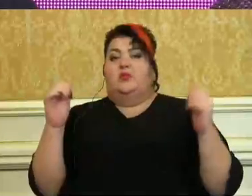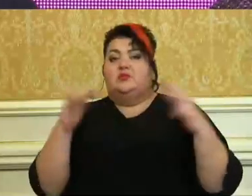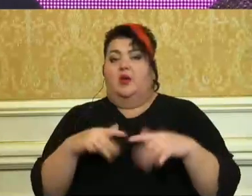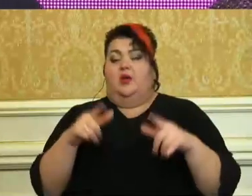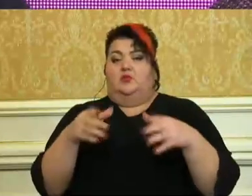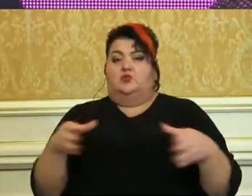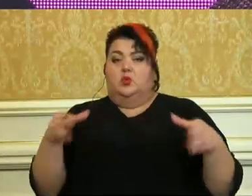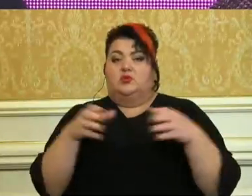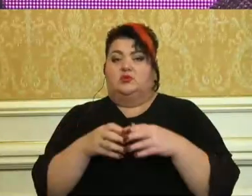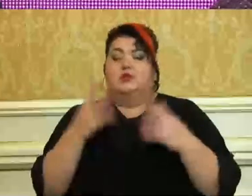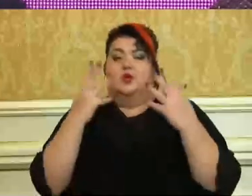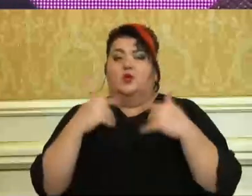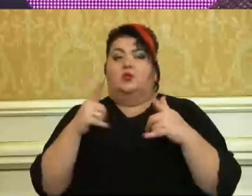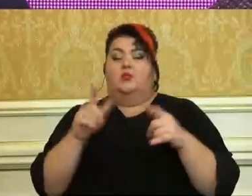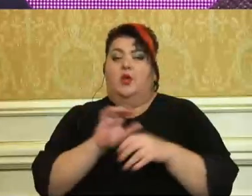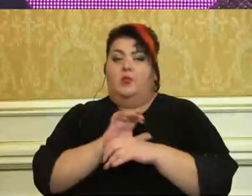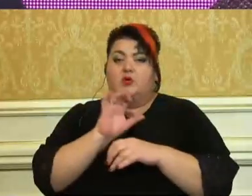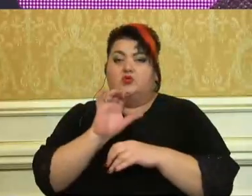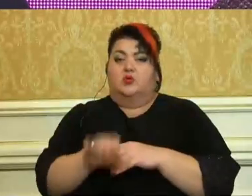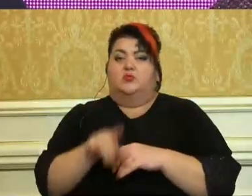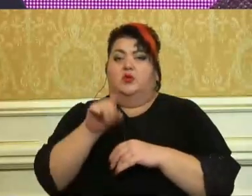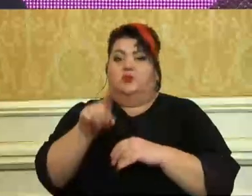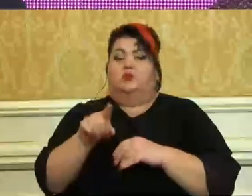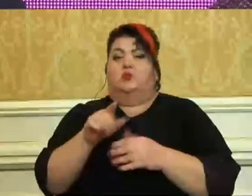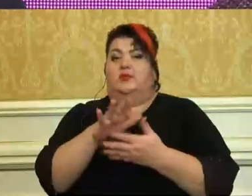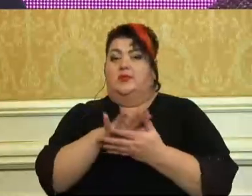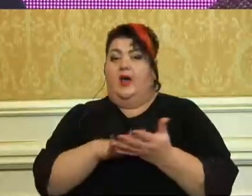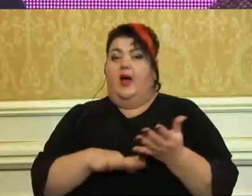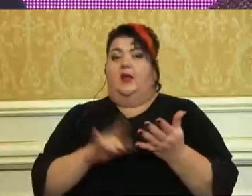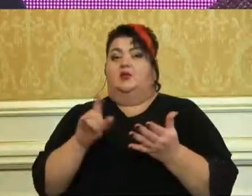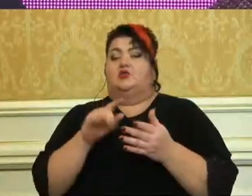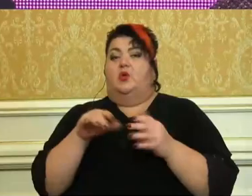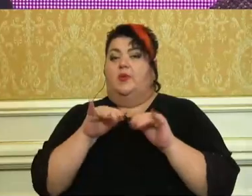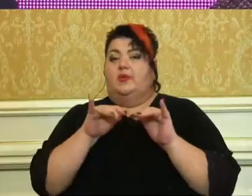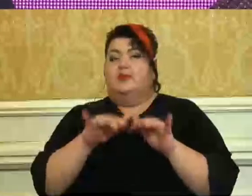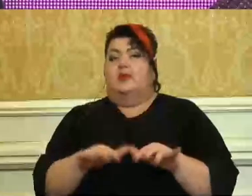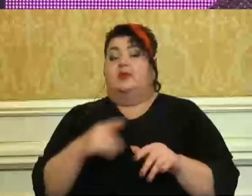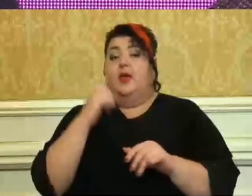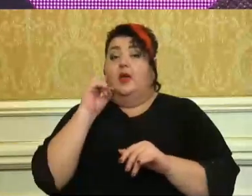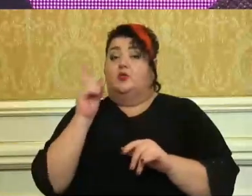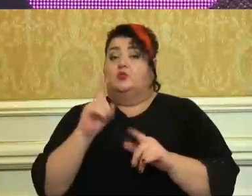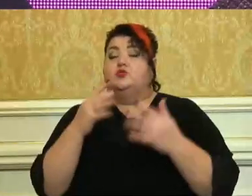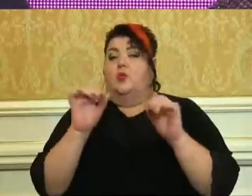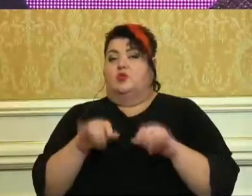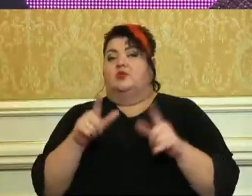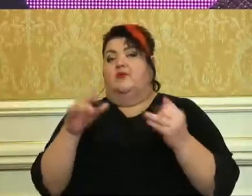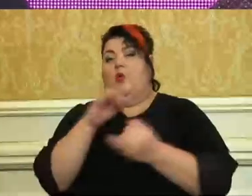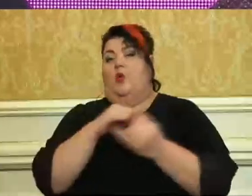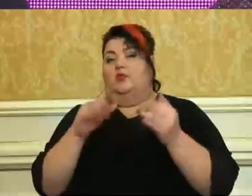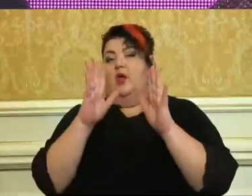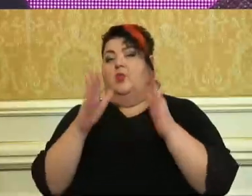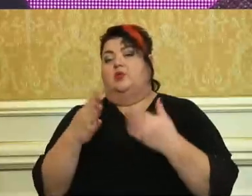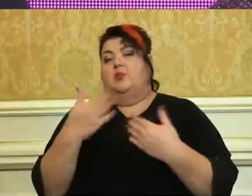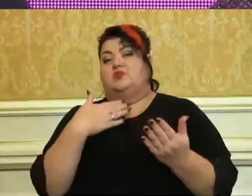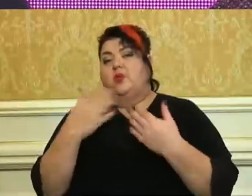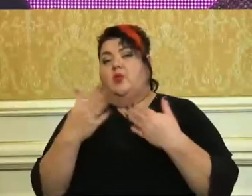get this information, how to collect these forces, how to move it on just to be active. And I think